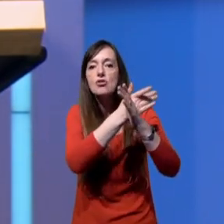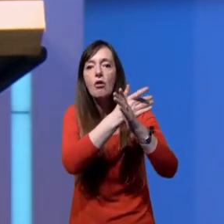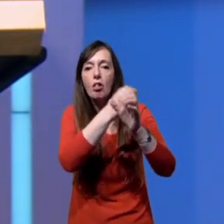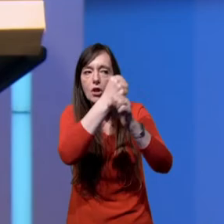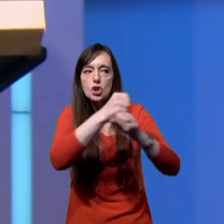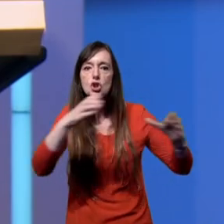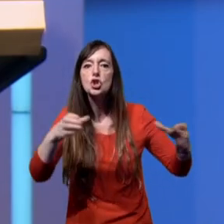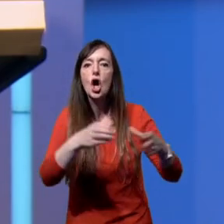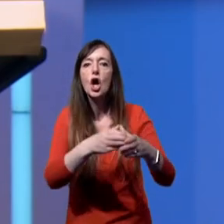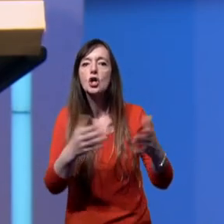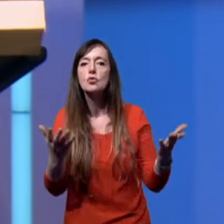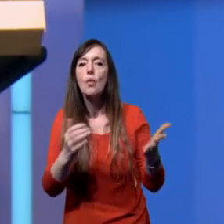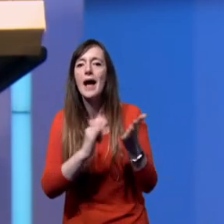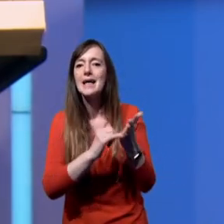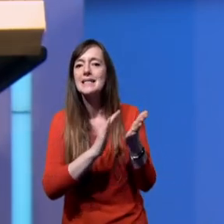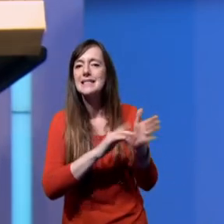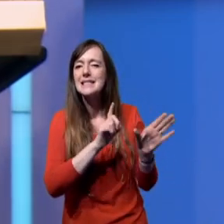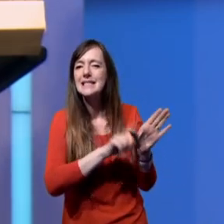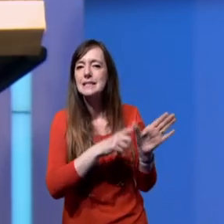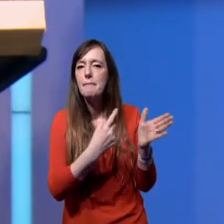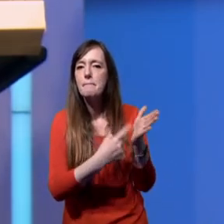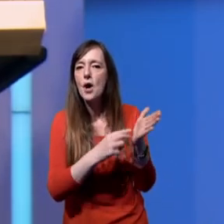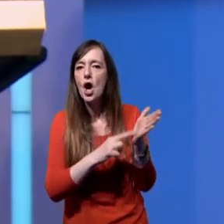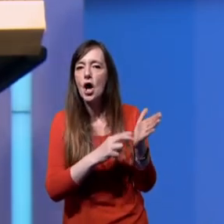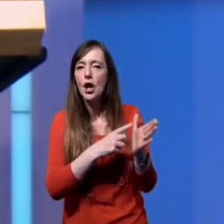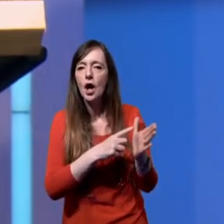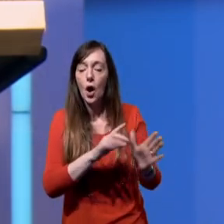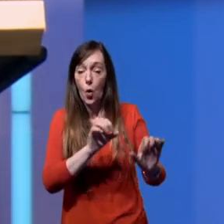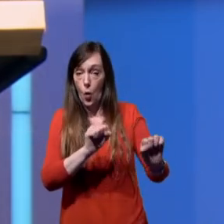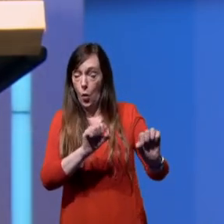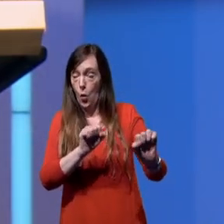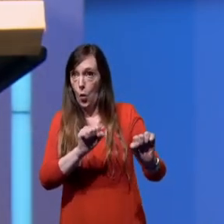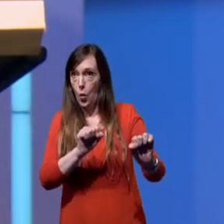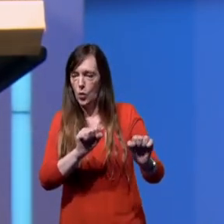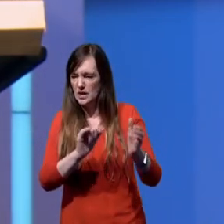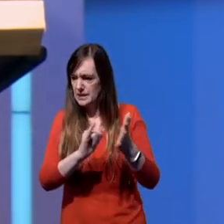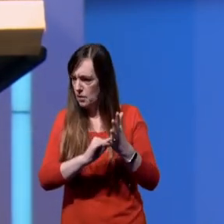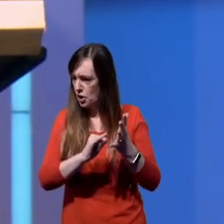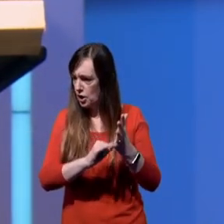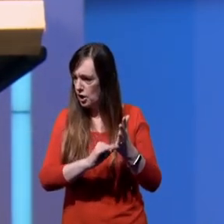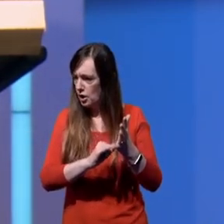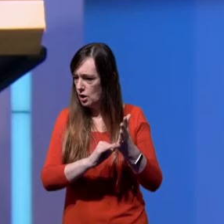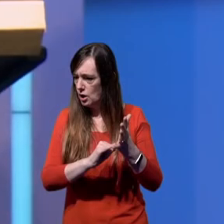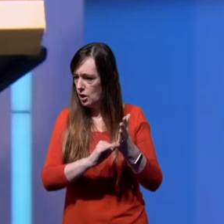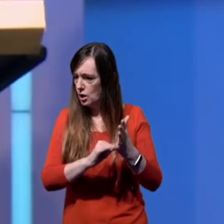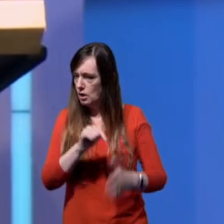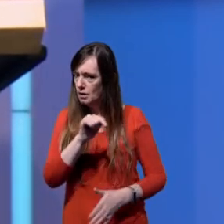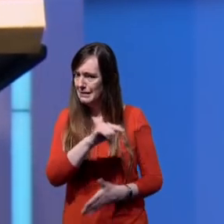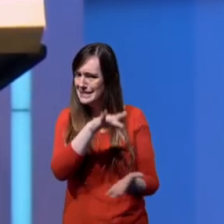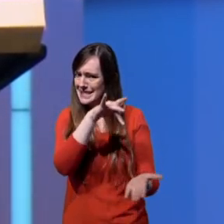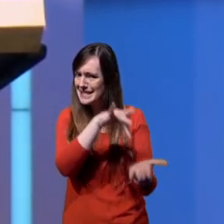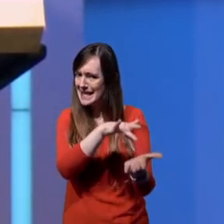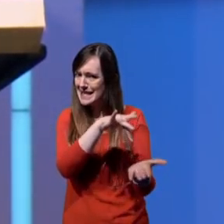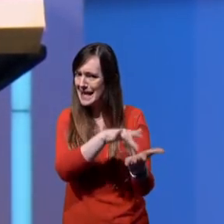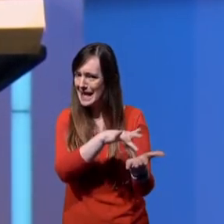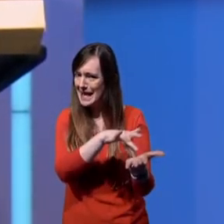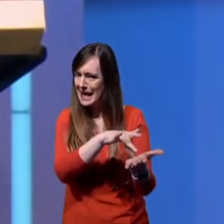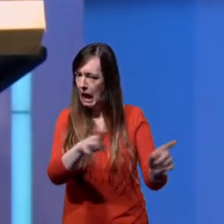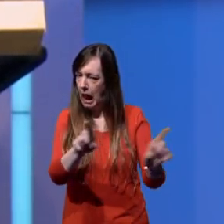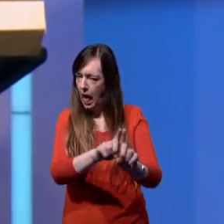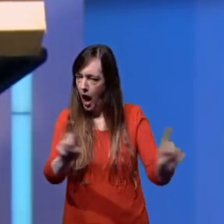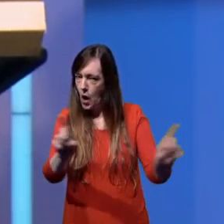in Smyrna, right." Stop there. Smyrna. This city was known for